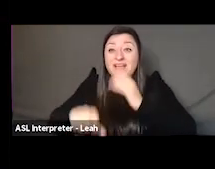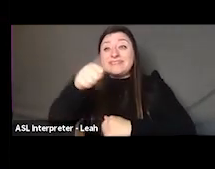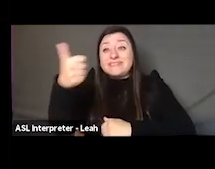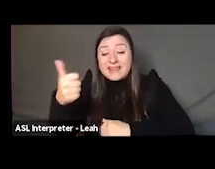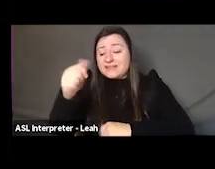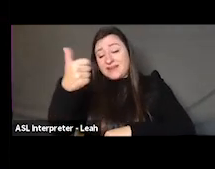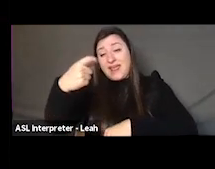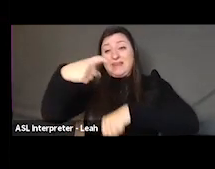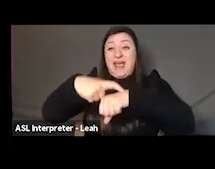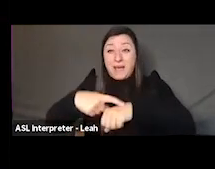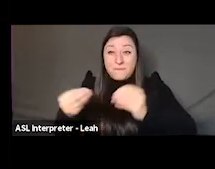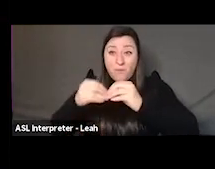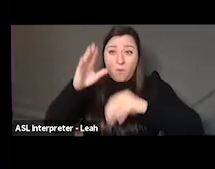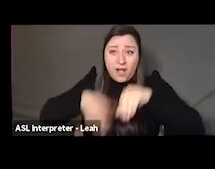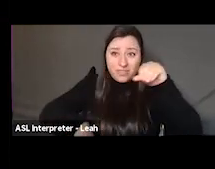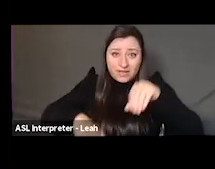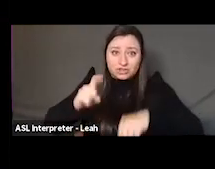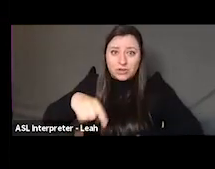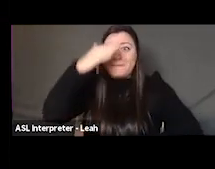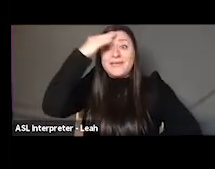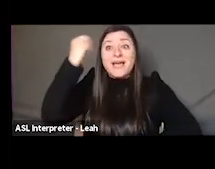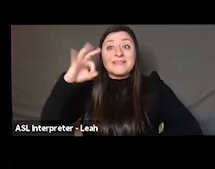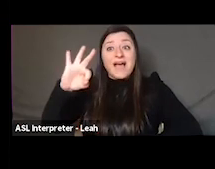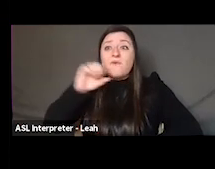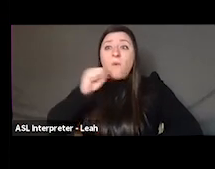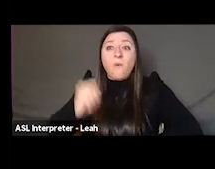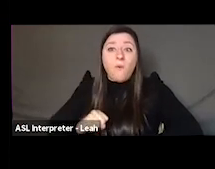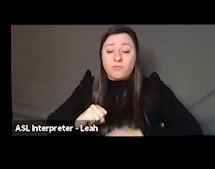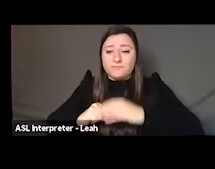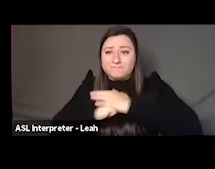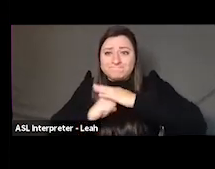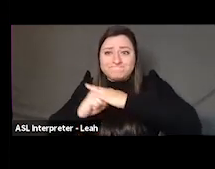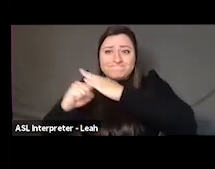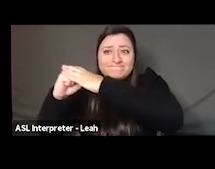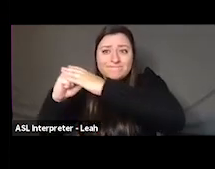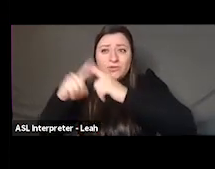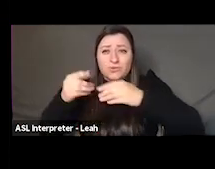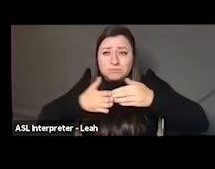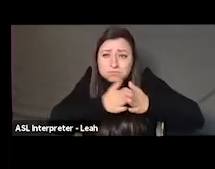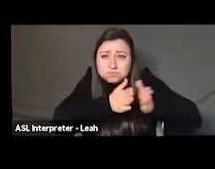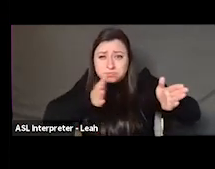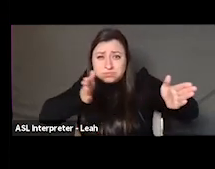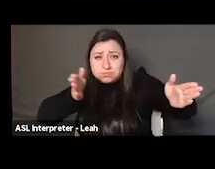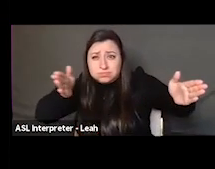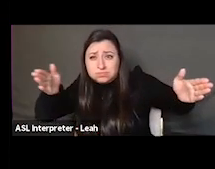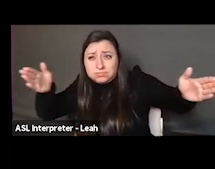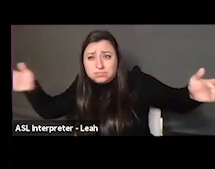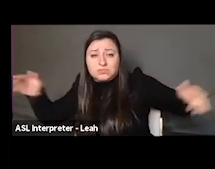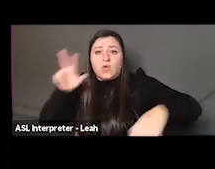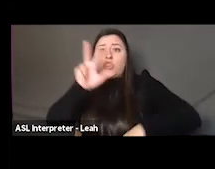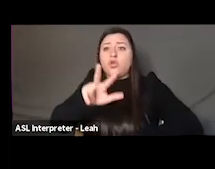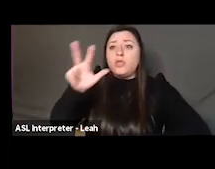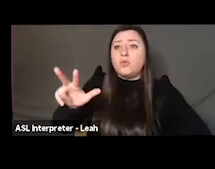concrete structure that was needed to span the width of the river. So 33 meters of these concrete